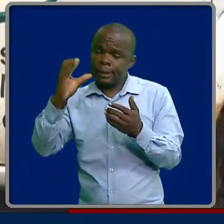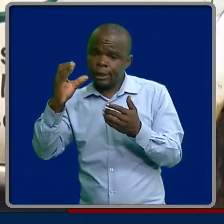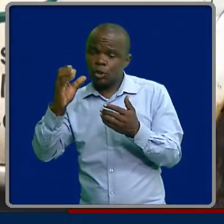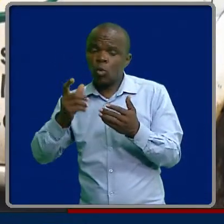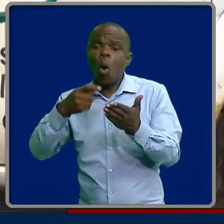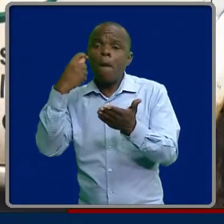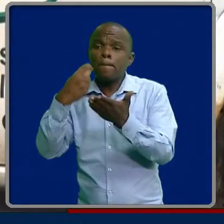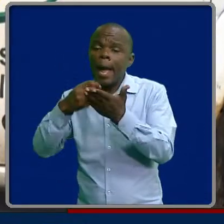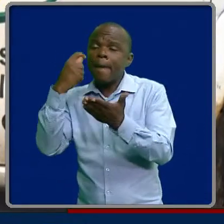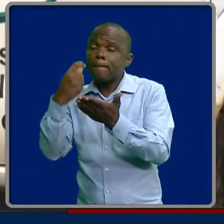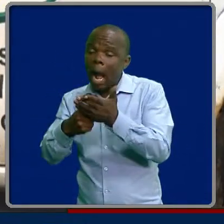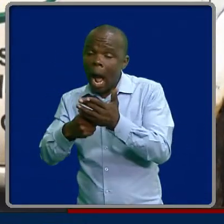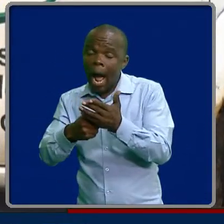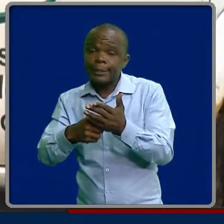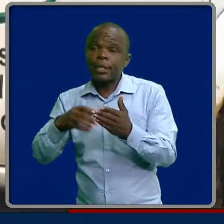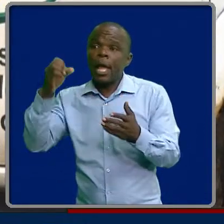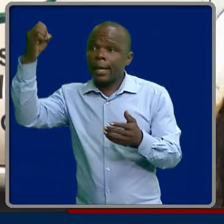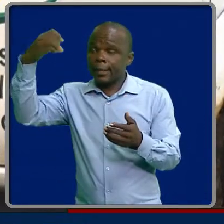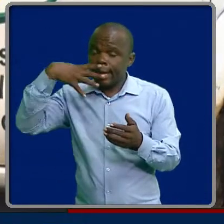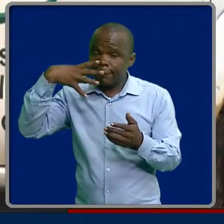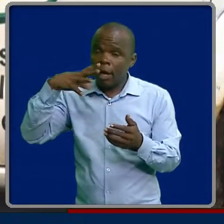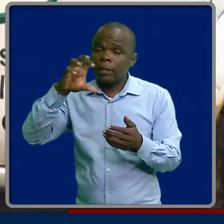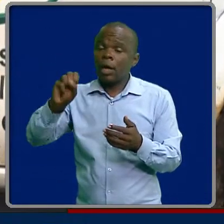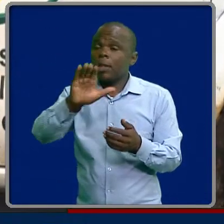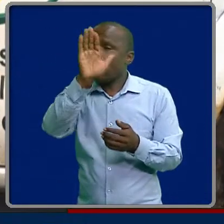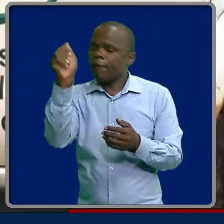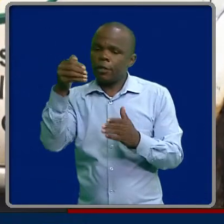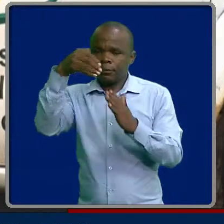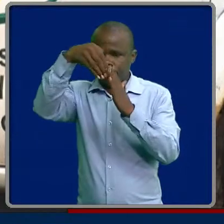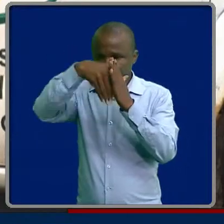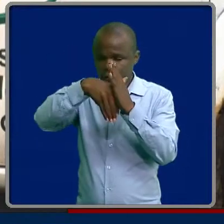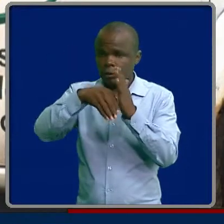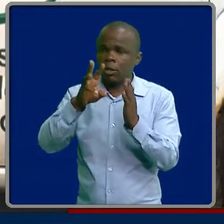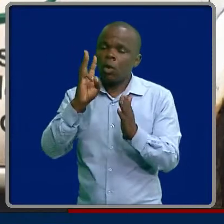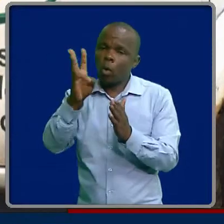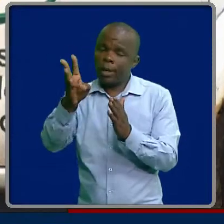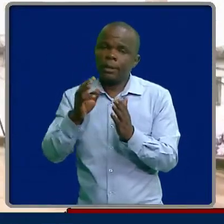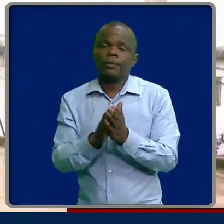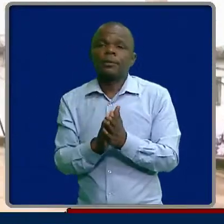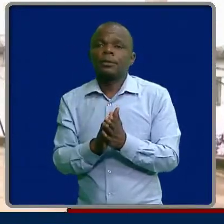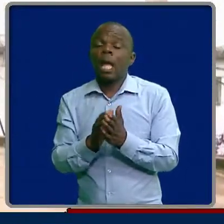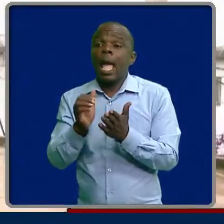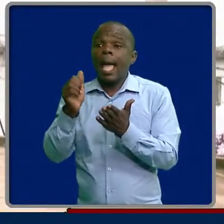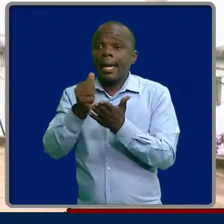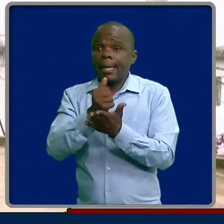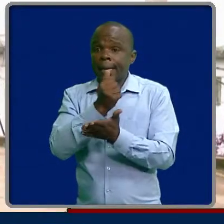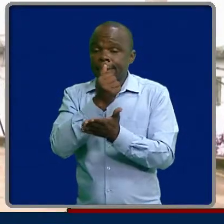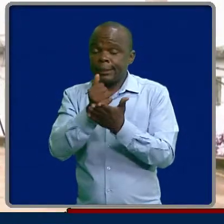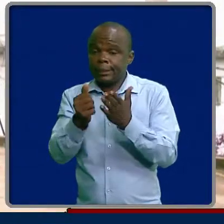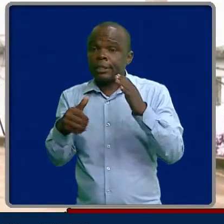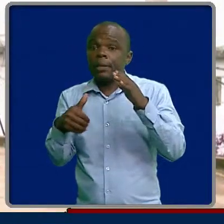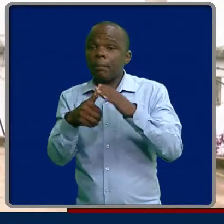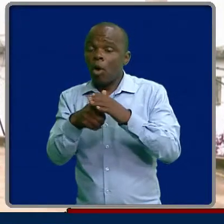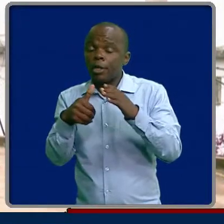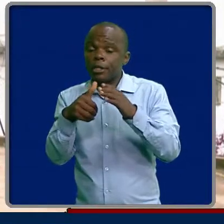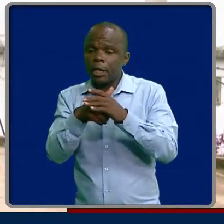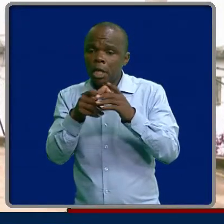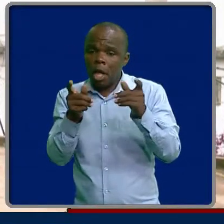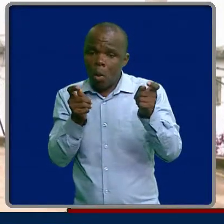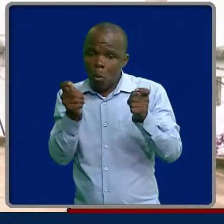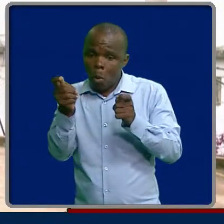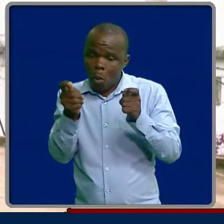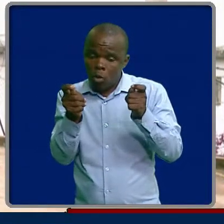countries. Mavuso says registering the embedded generators will allow for easy monitoring so that businesses are not in danger of